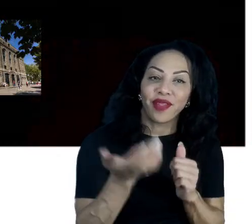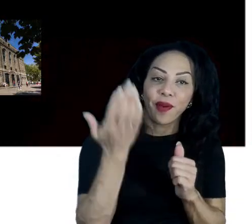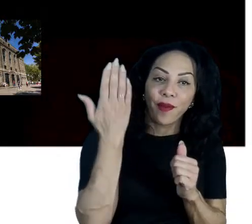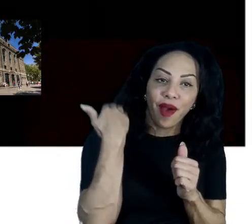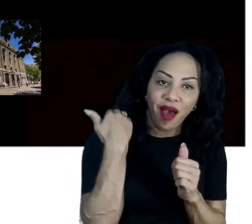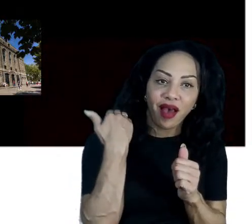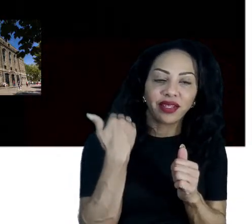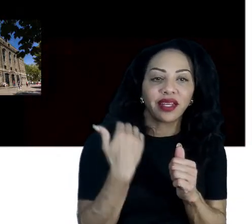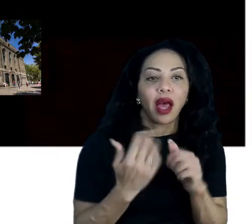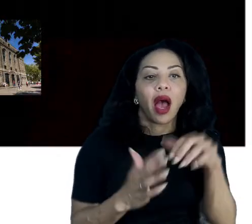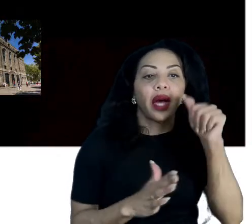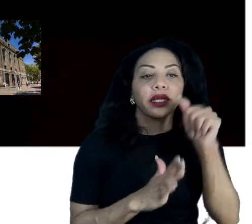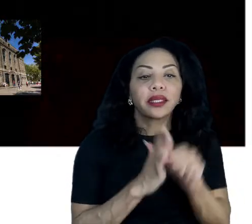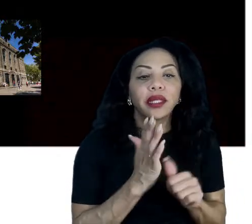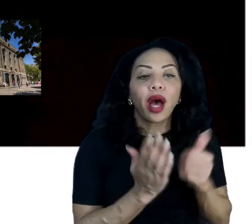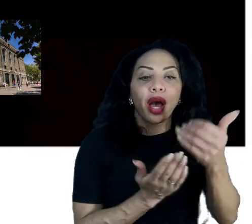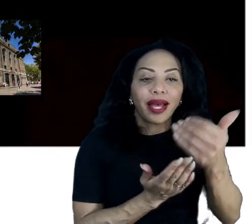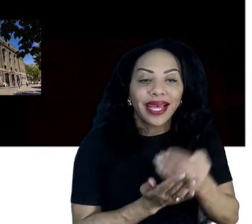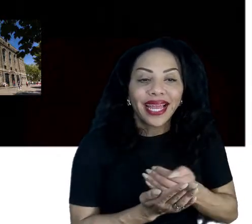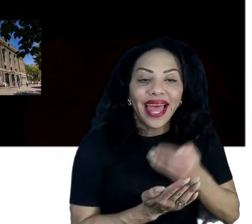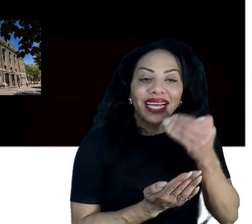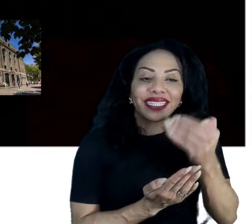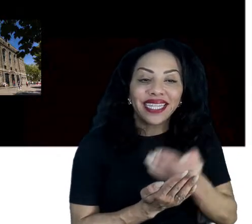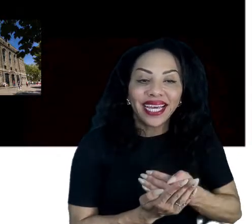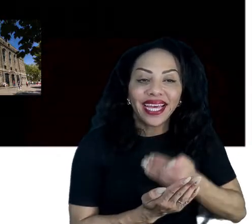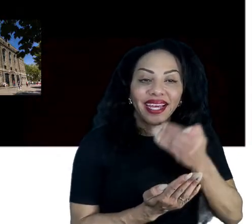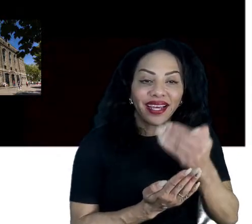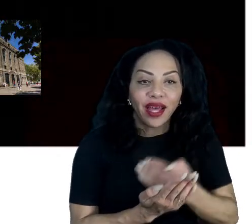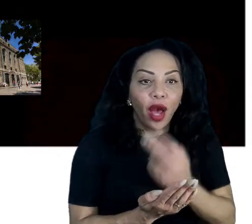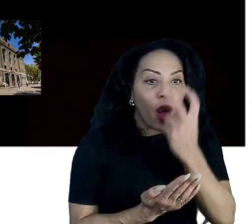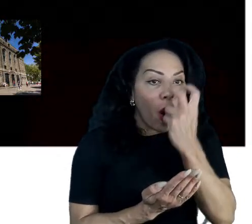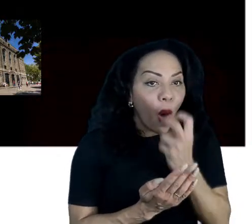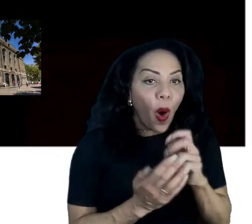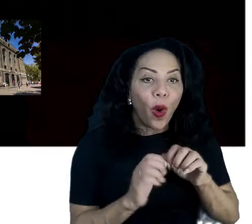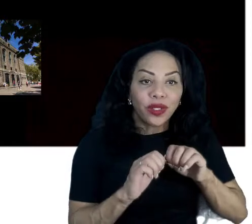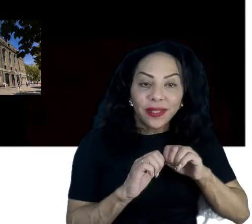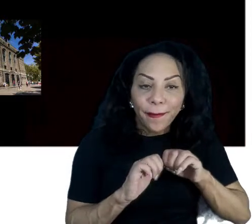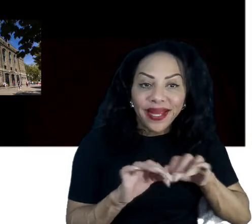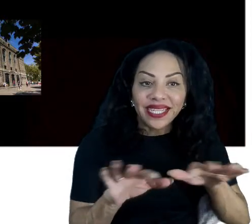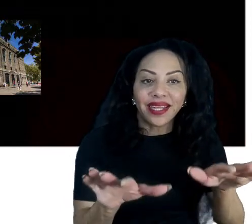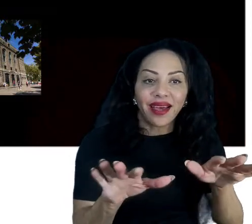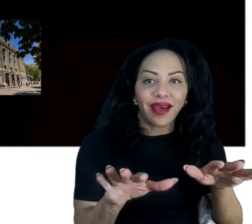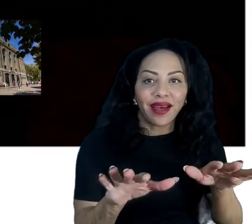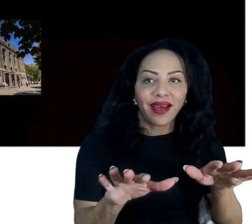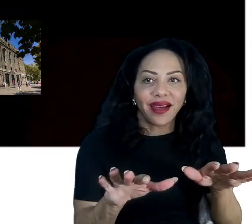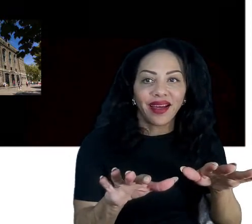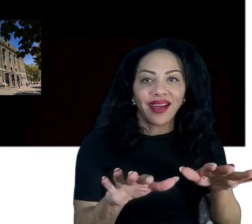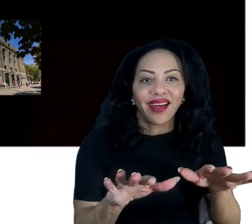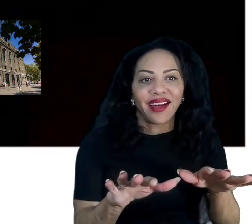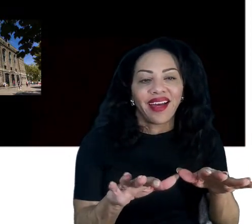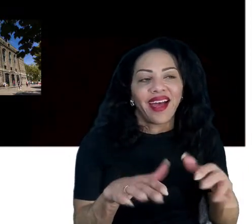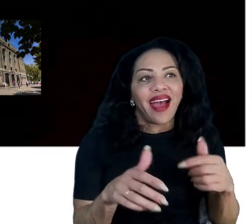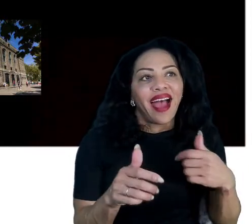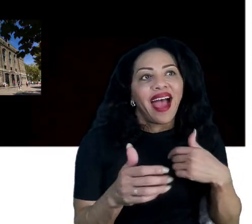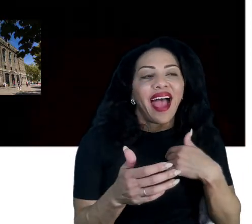of reactivating it, or I begin dreaming of remaking it. And I've got to stop pointing. I'm really worried